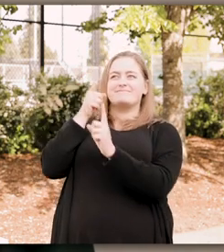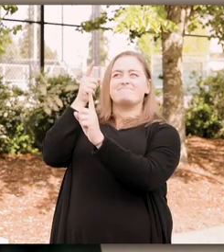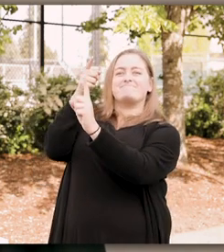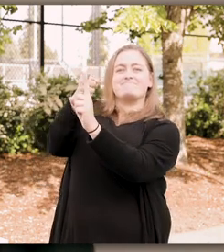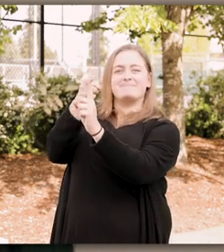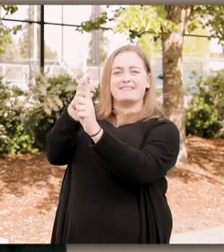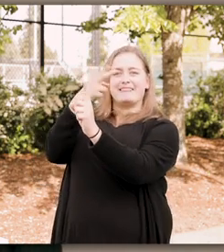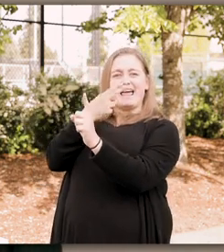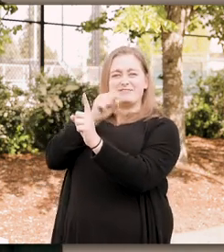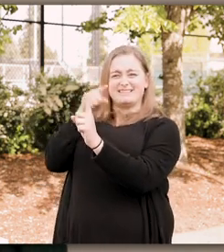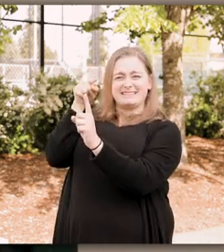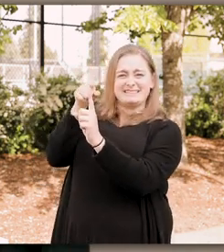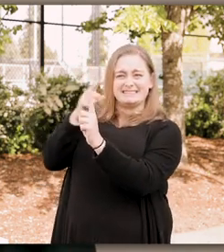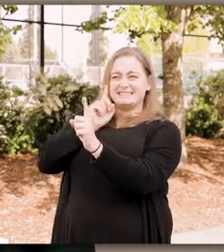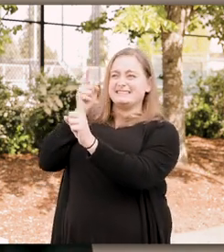that slip away from us.